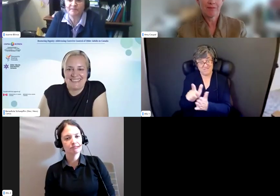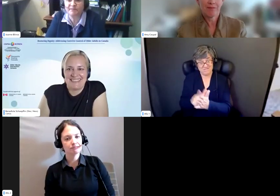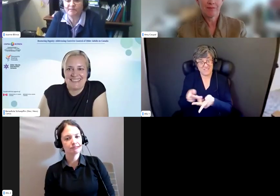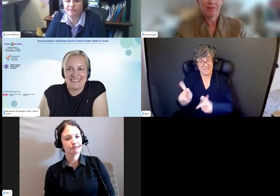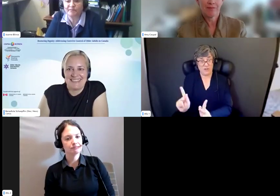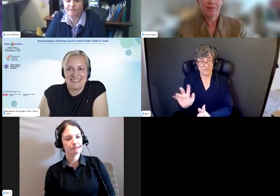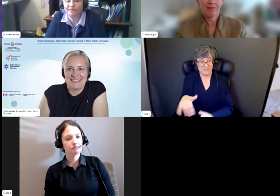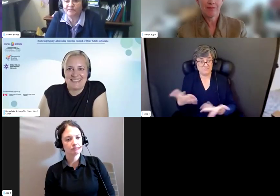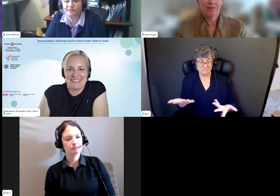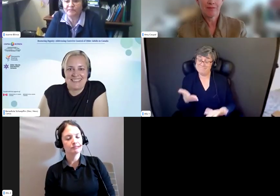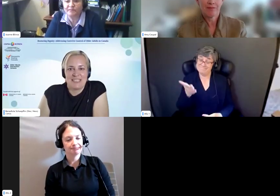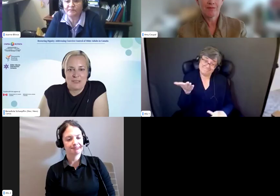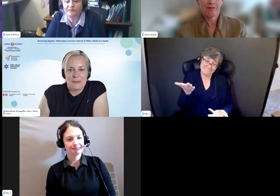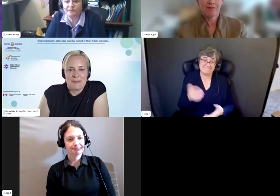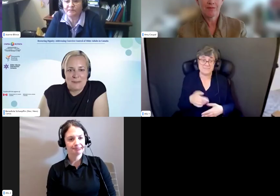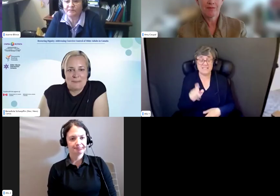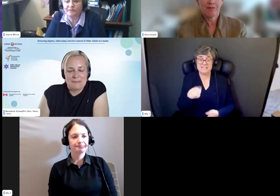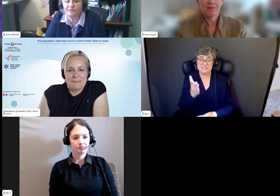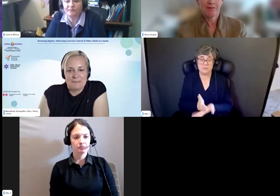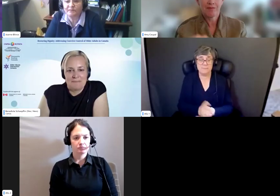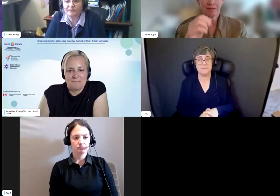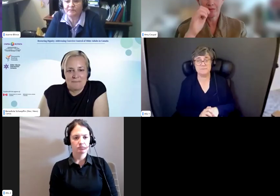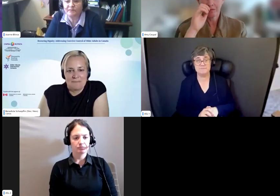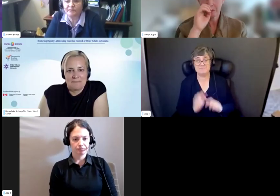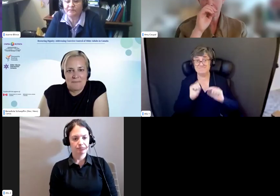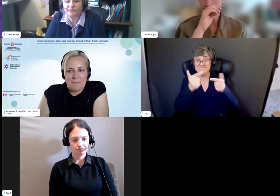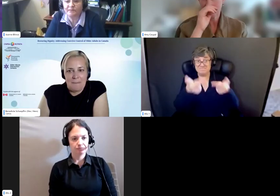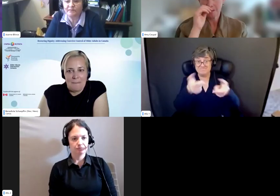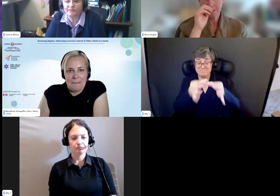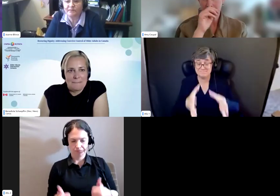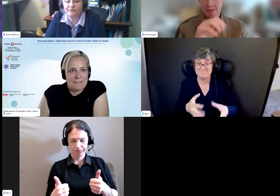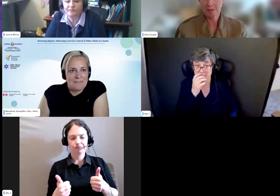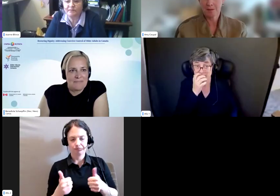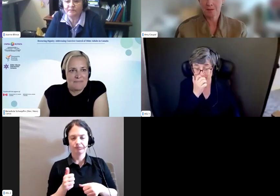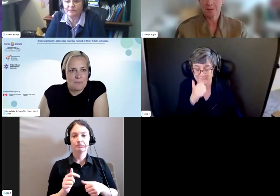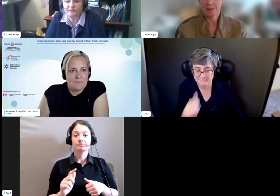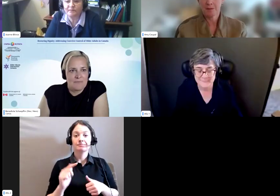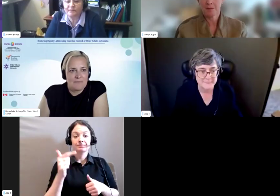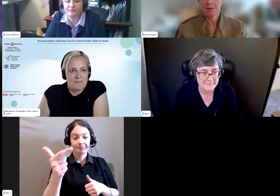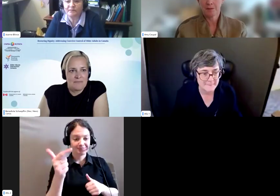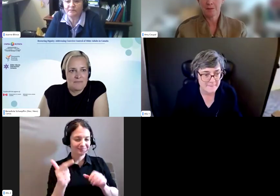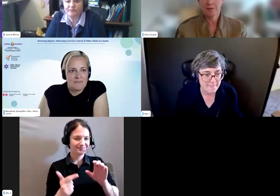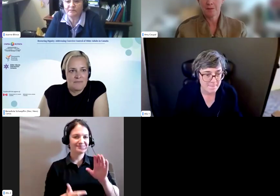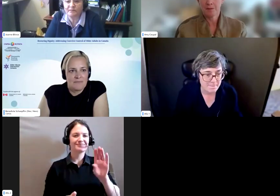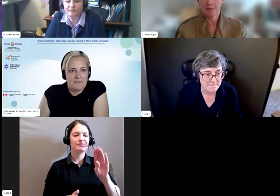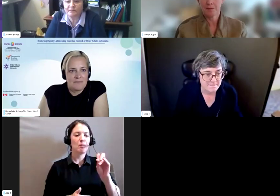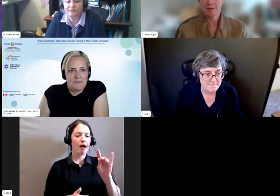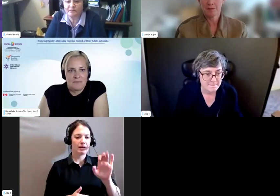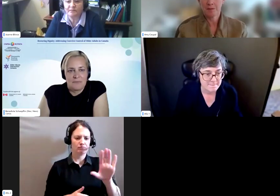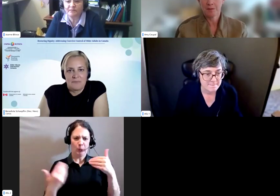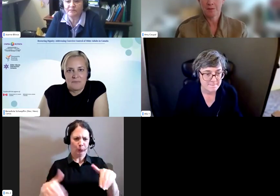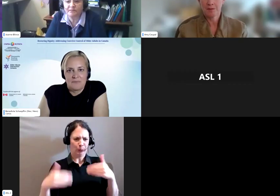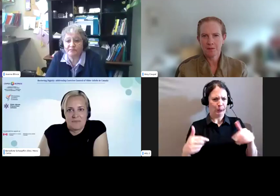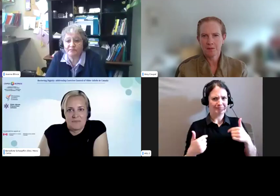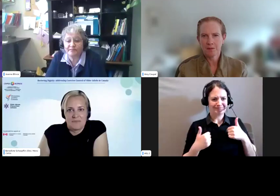I think, what I heard first, which is, so Dawn Canada's, like all the things that were in the question